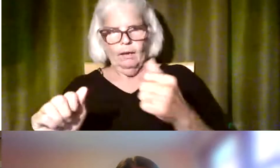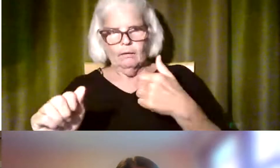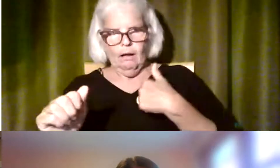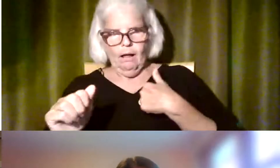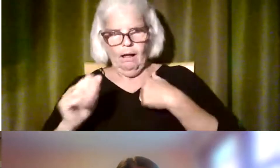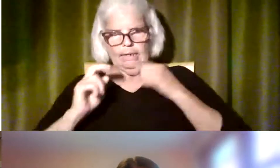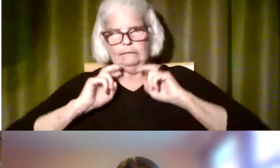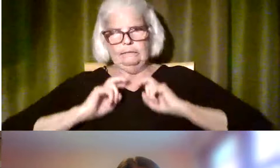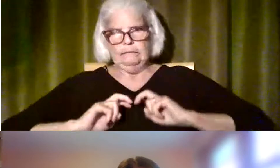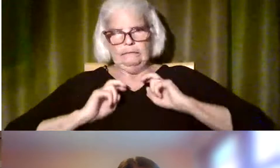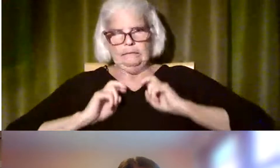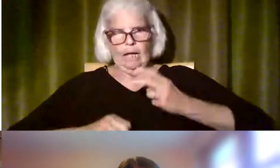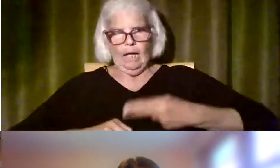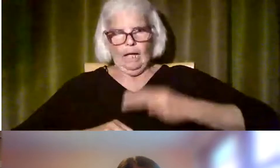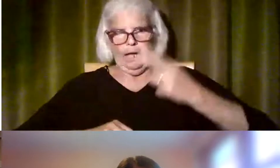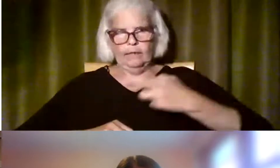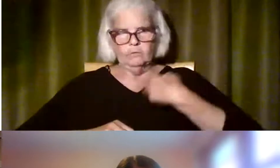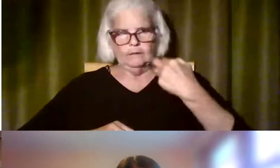dashboard.